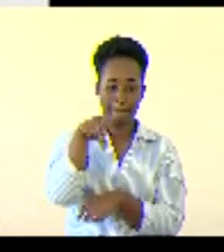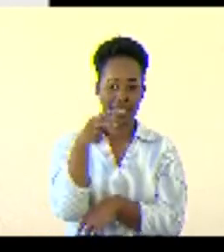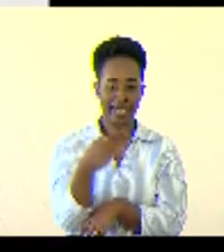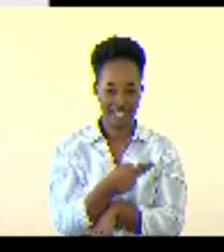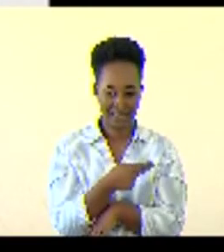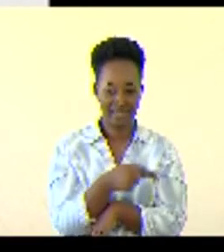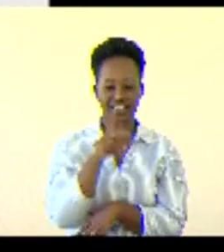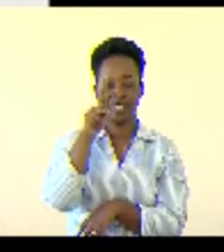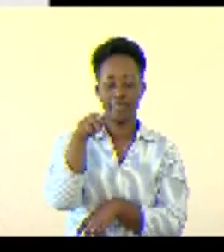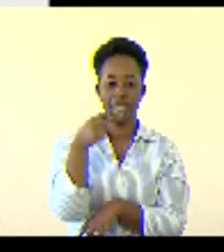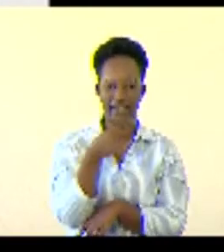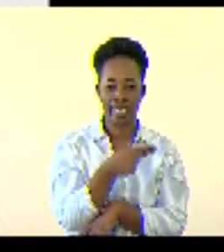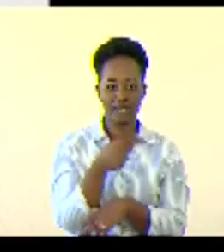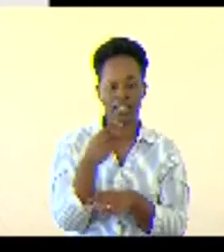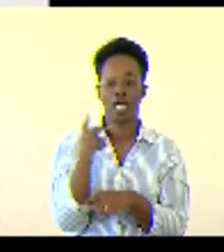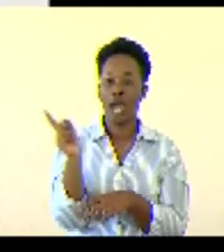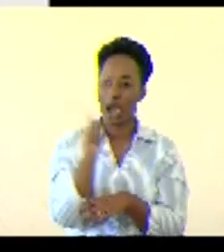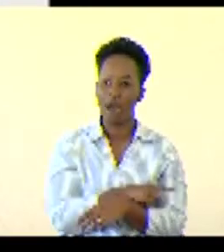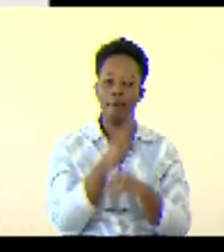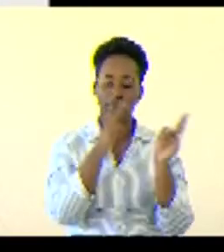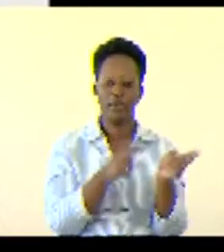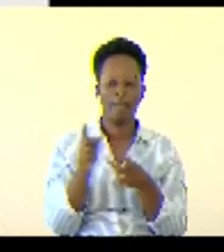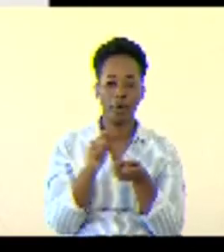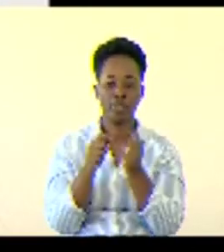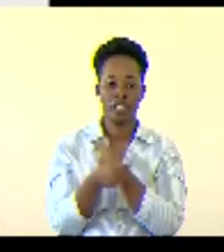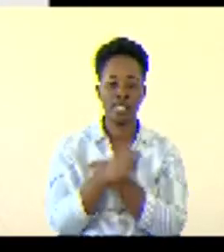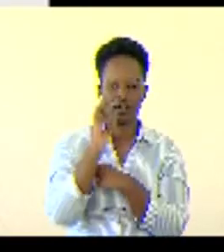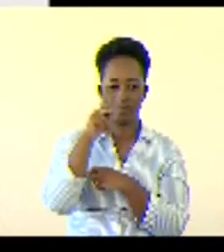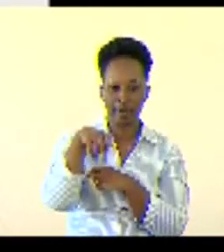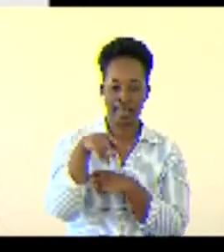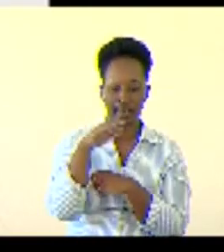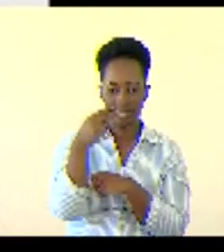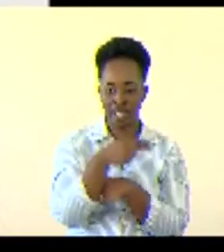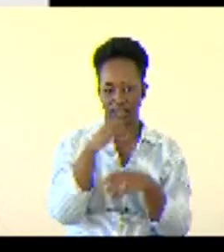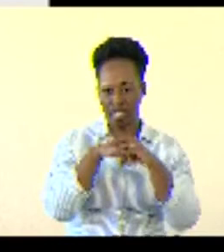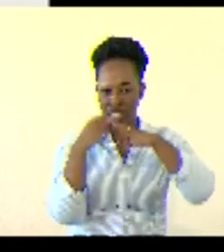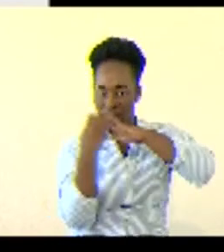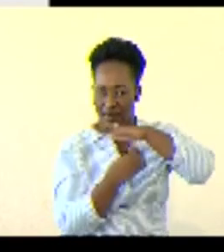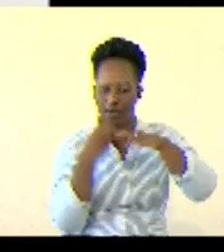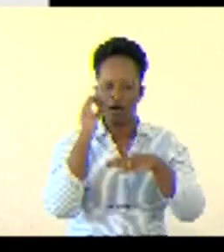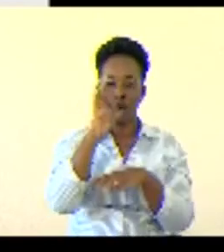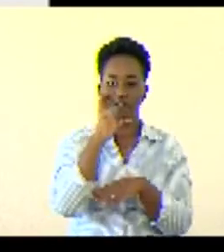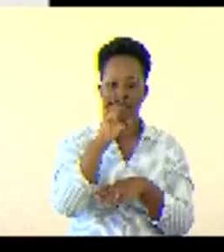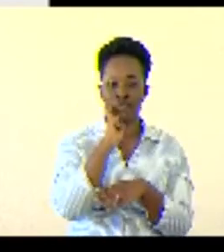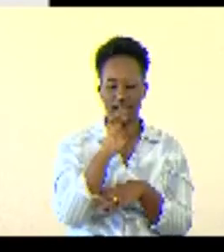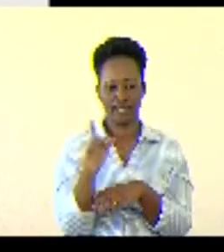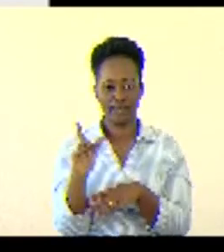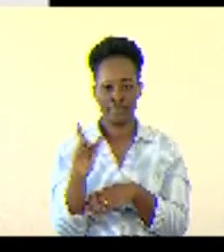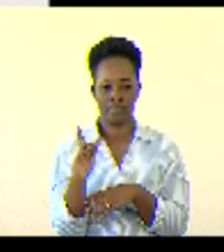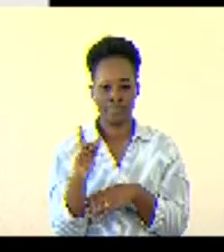The pH, the abnormal change of pH in the environment of a cell, you talk about the surrounding environment of the